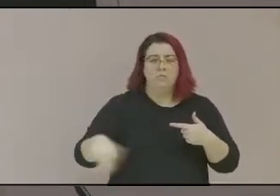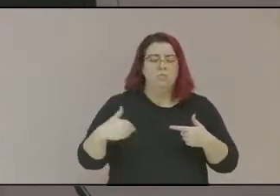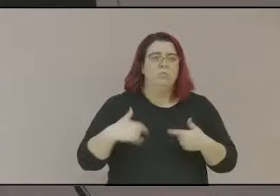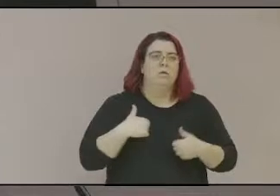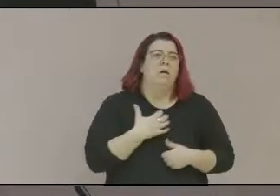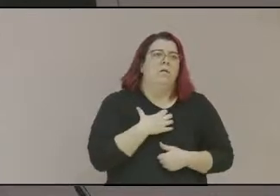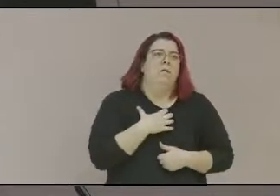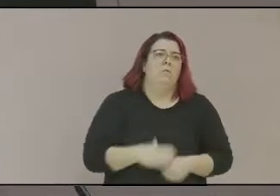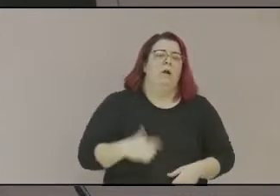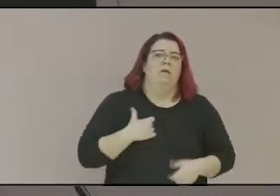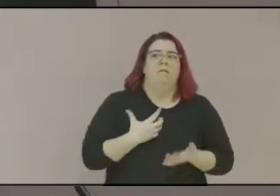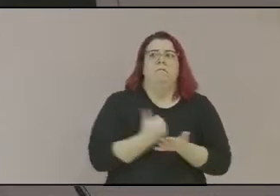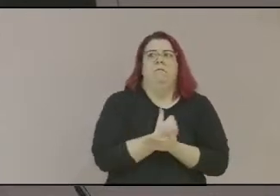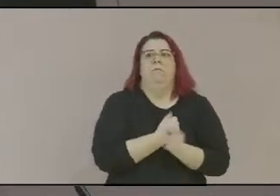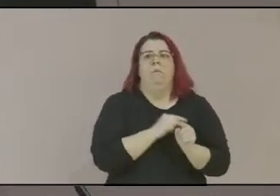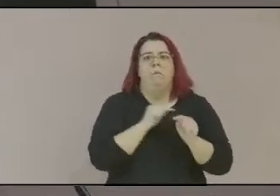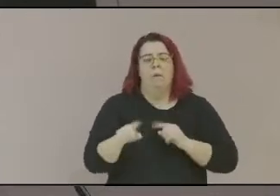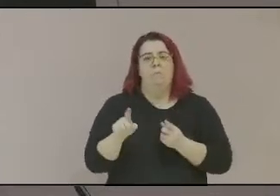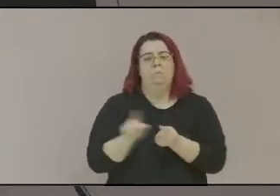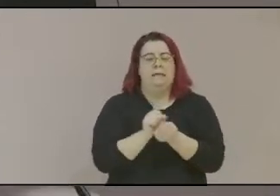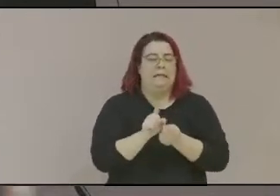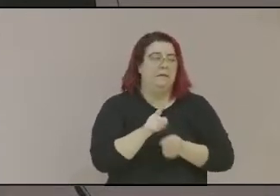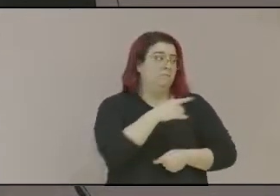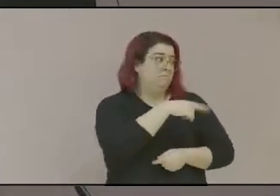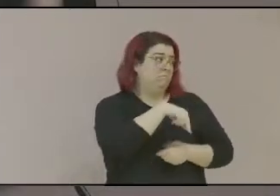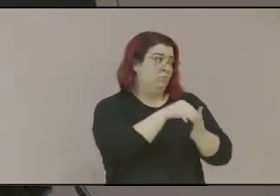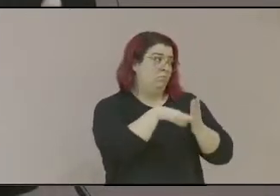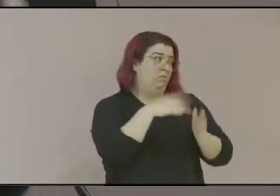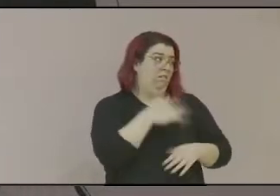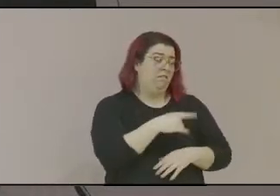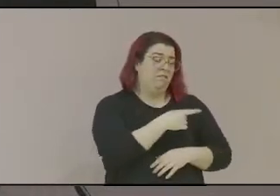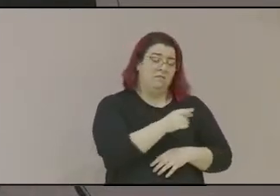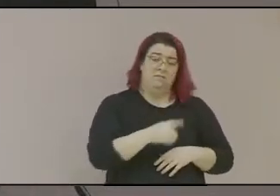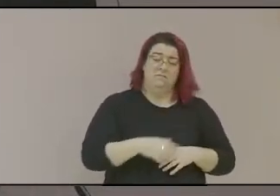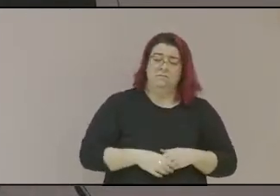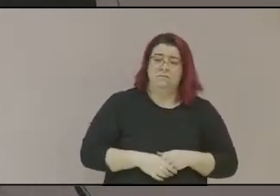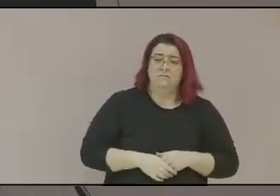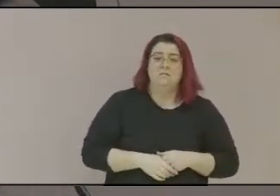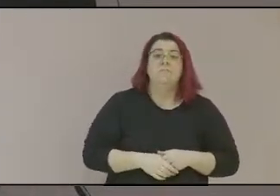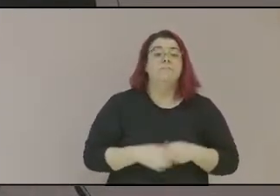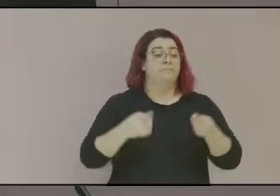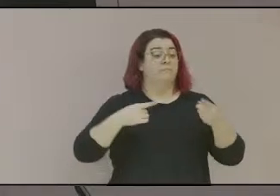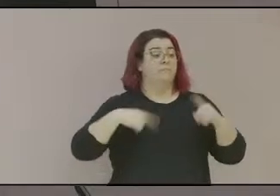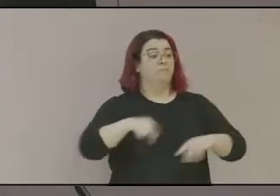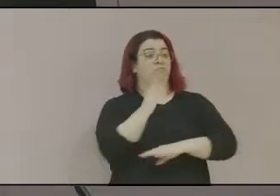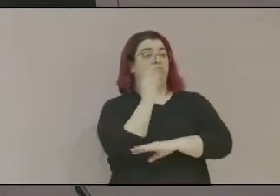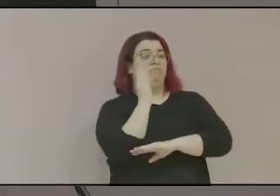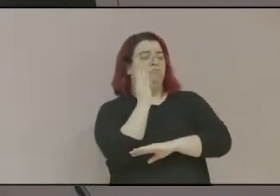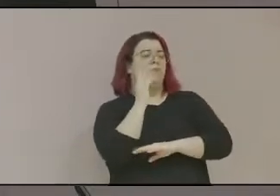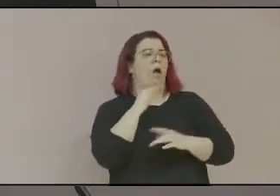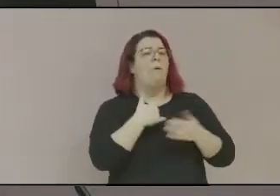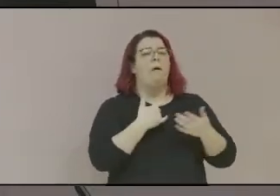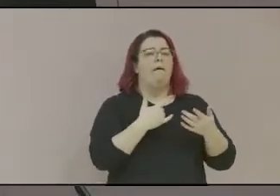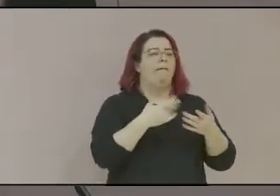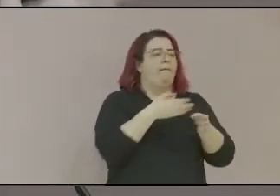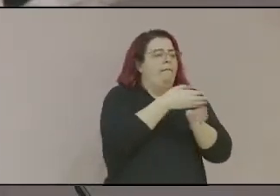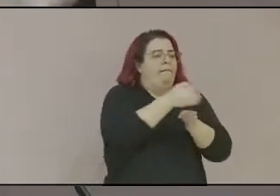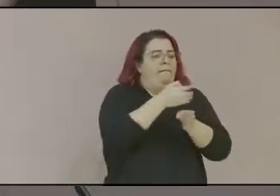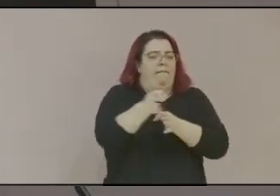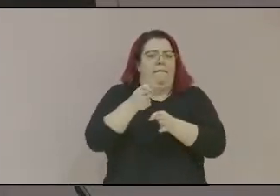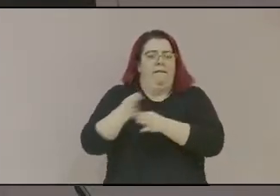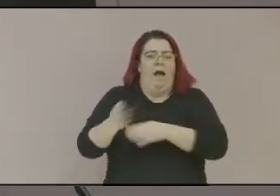them. Lucky to the students. In my talk, I'll be touching on all three perspectives of the series,